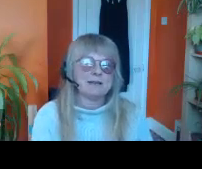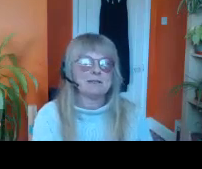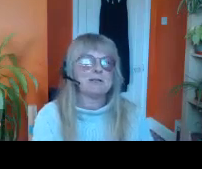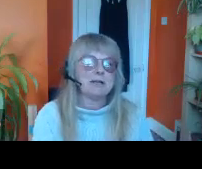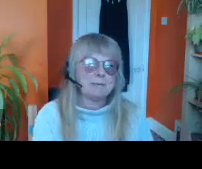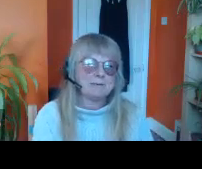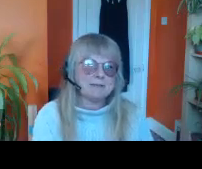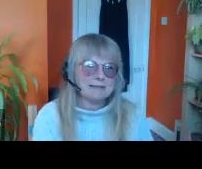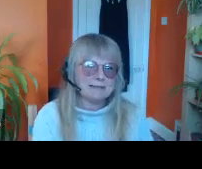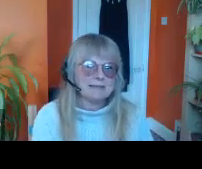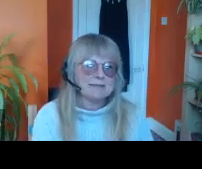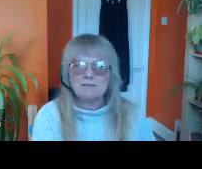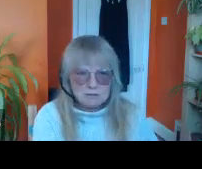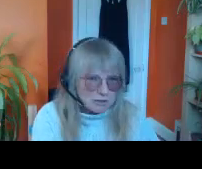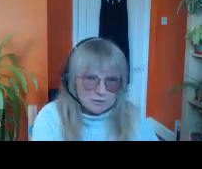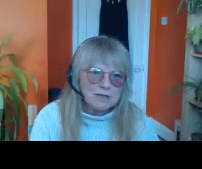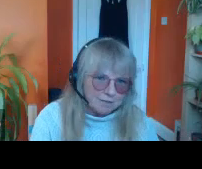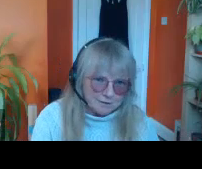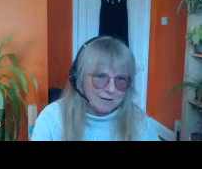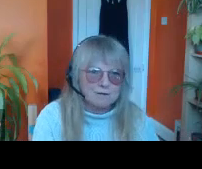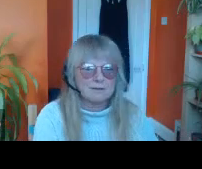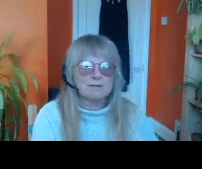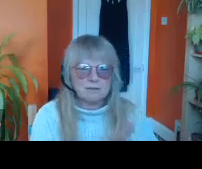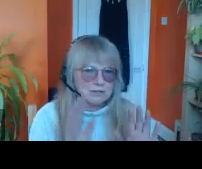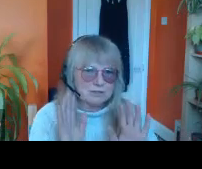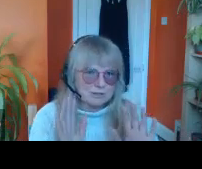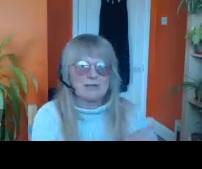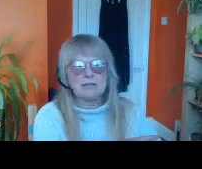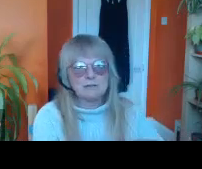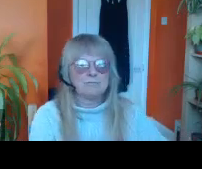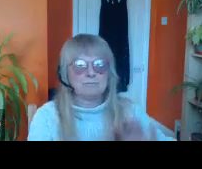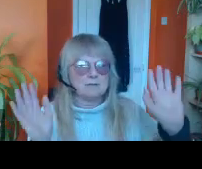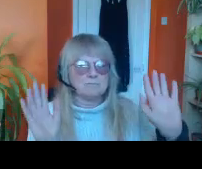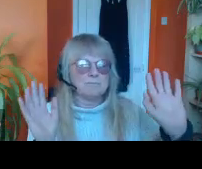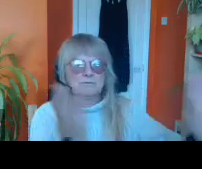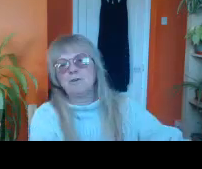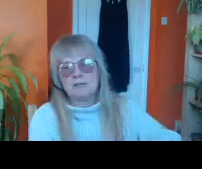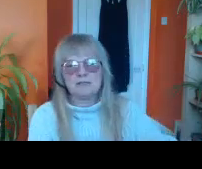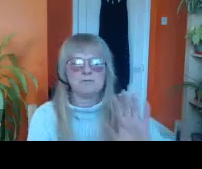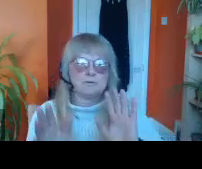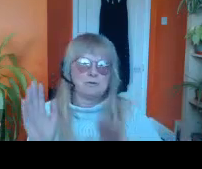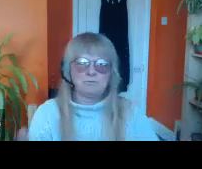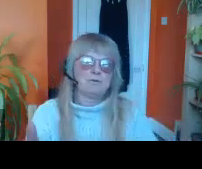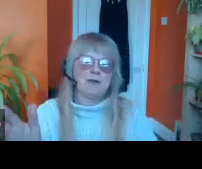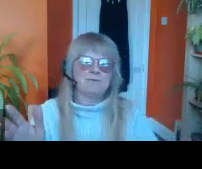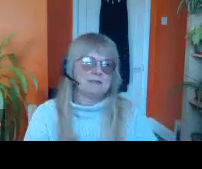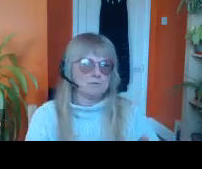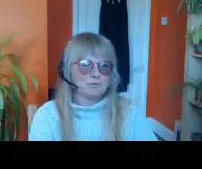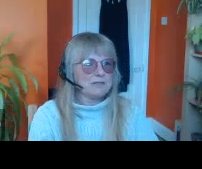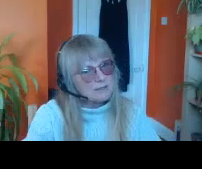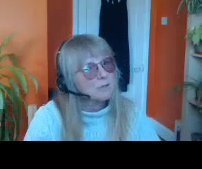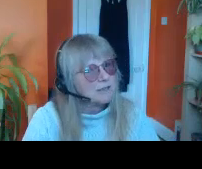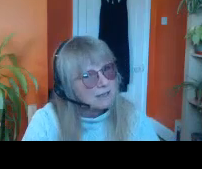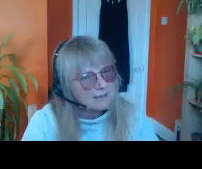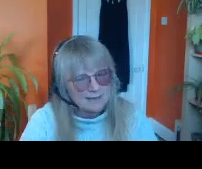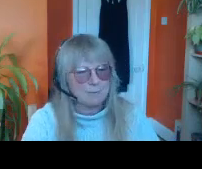grips with that and learning about it, because you know nothing, and they just tell you that you've got this, or you have this,